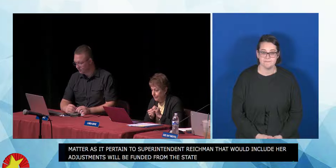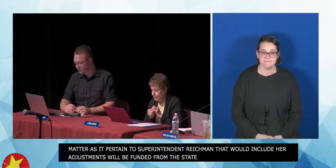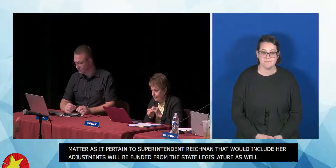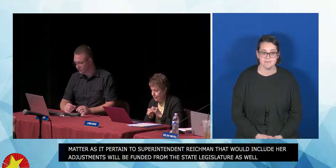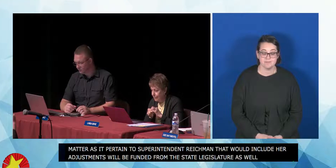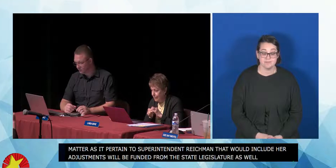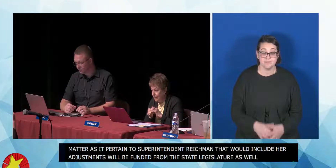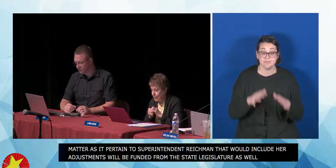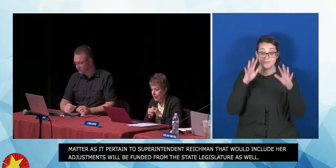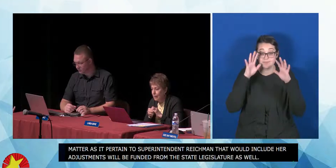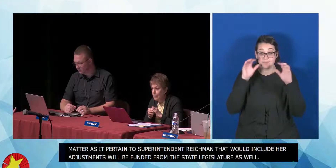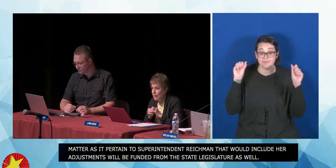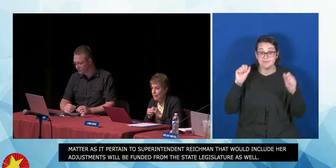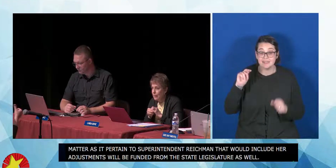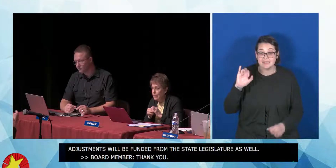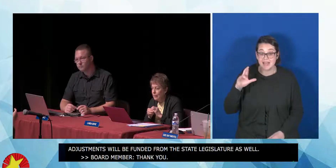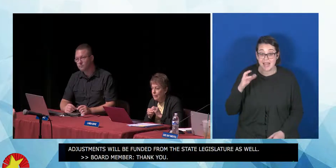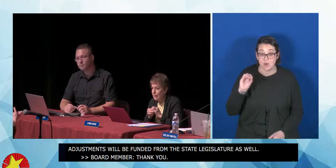Are there any other comments from the board?